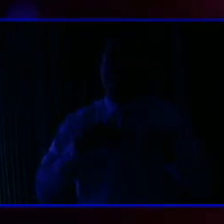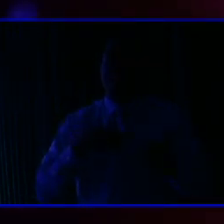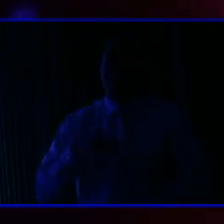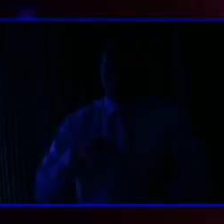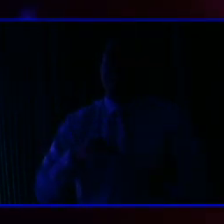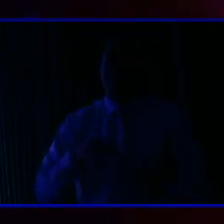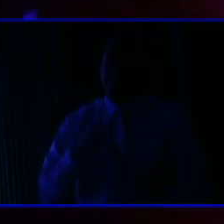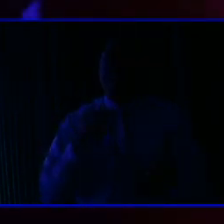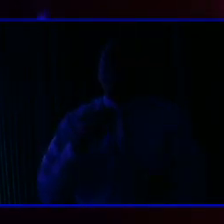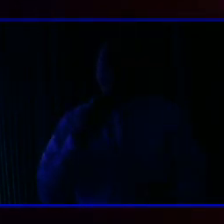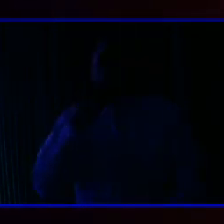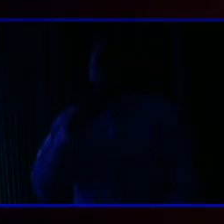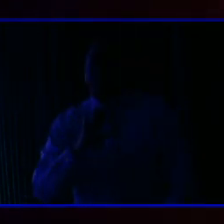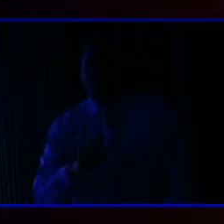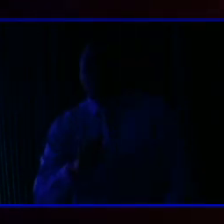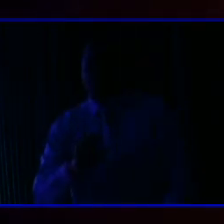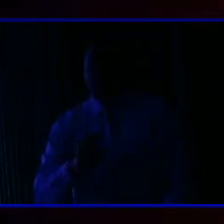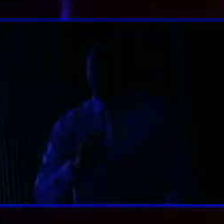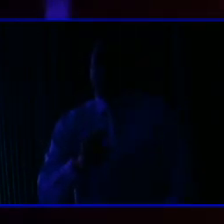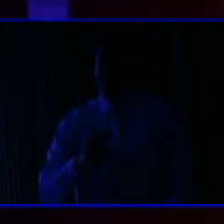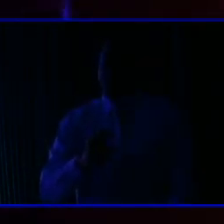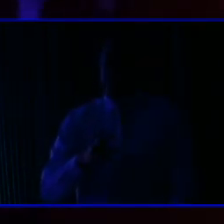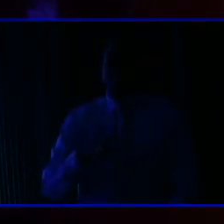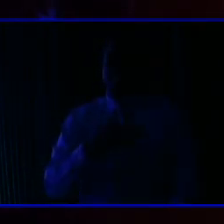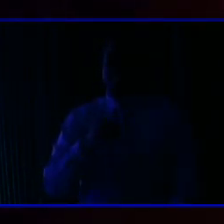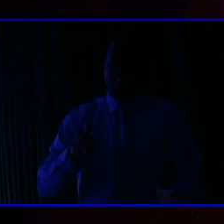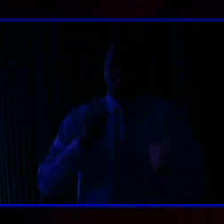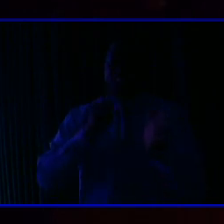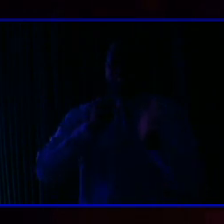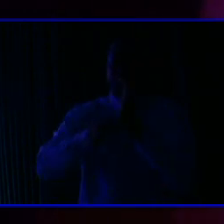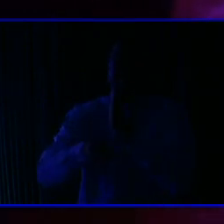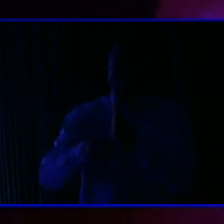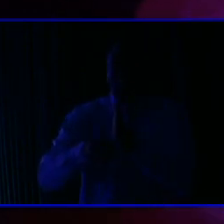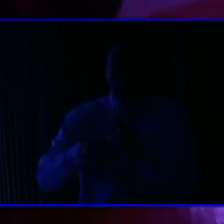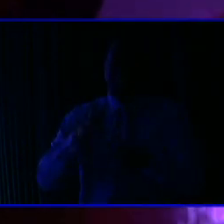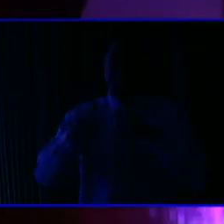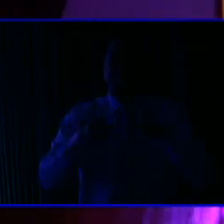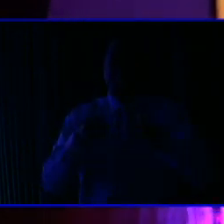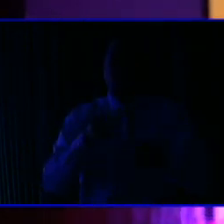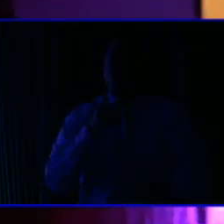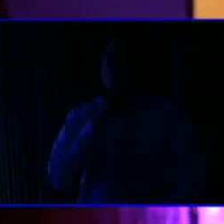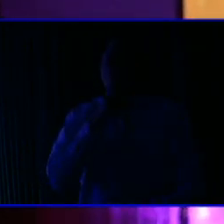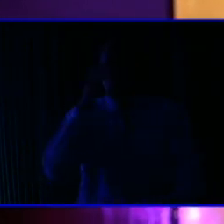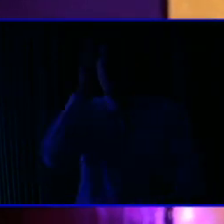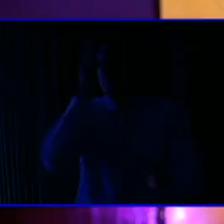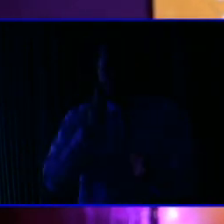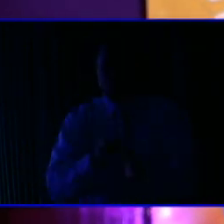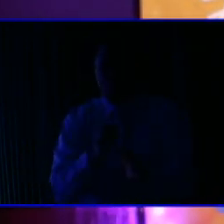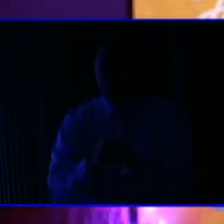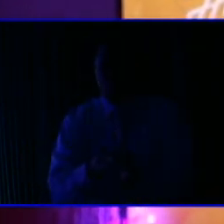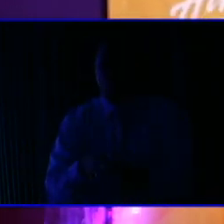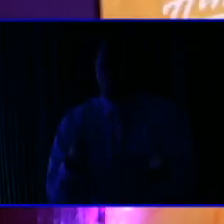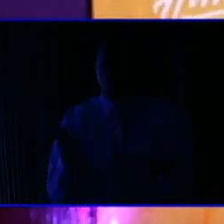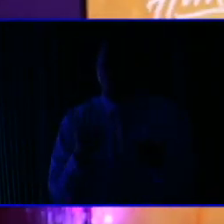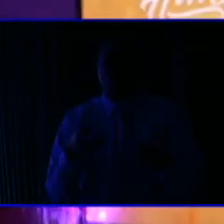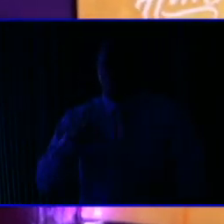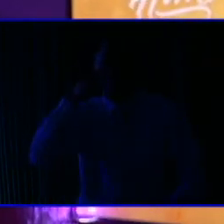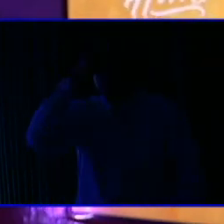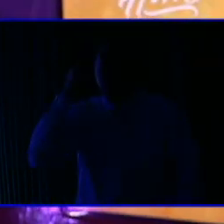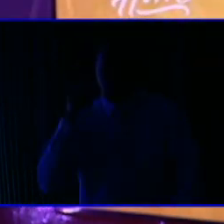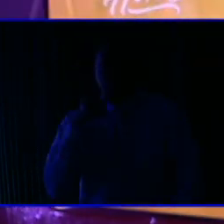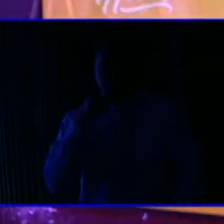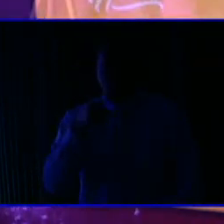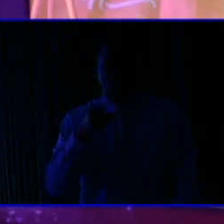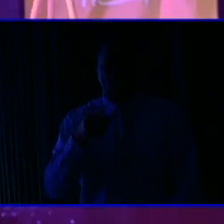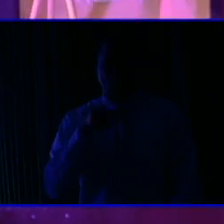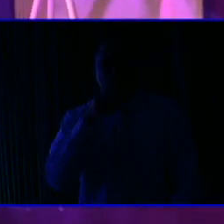persecute those of us who stand for righteousness. What kind of virgin are you? Are you ready to